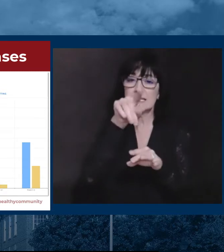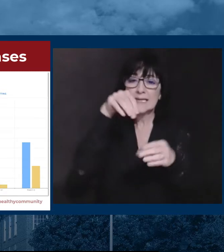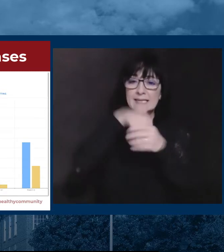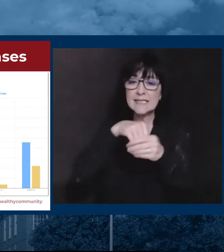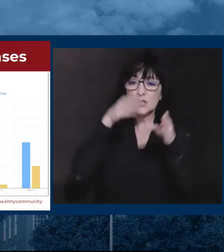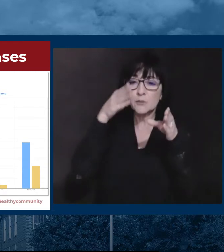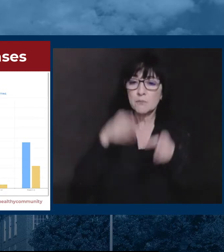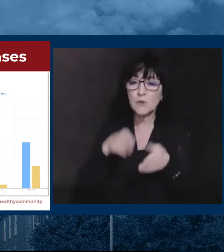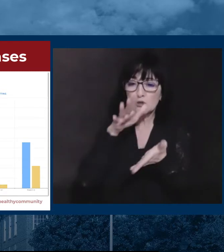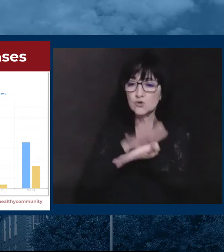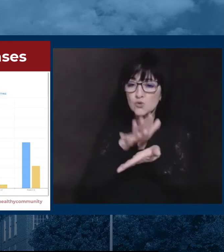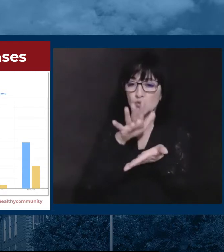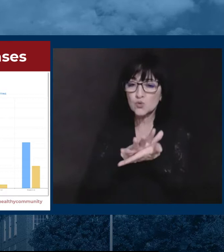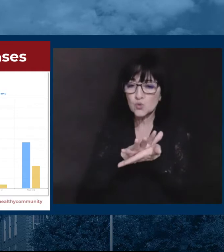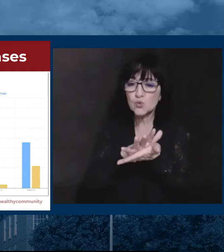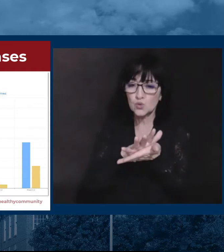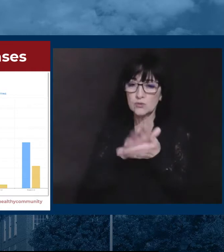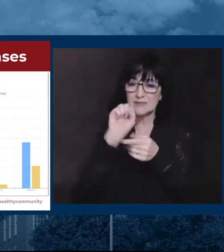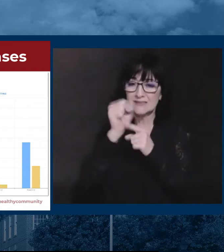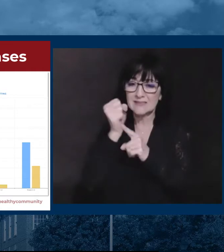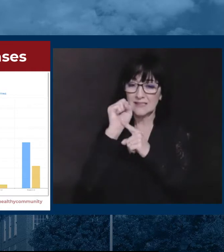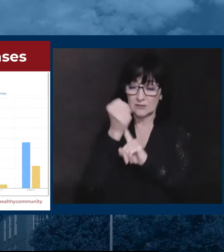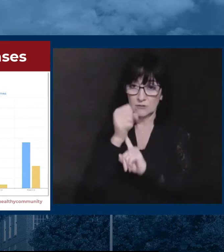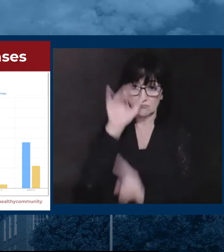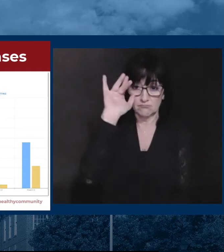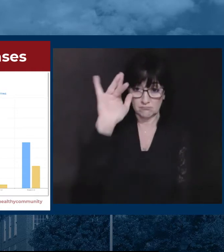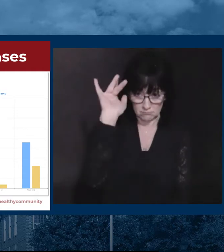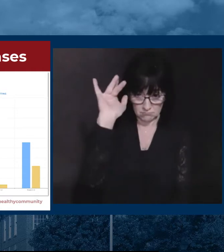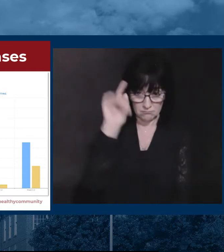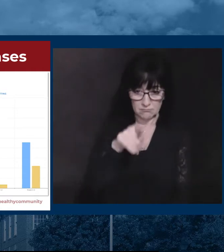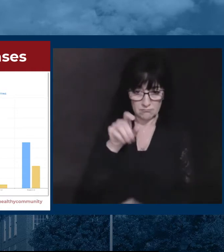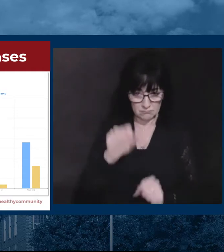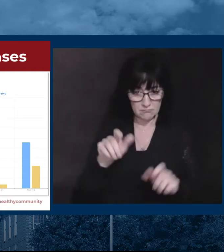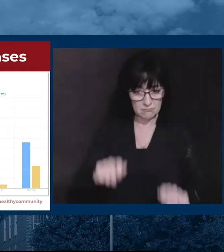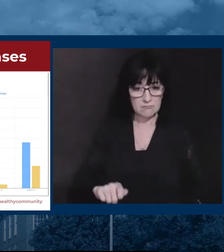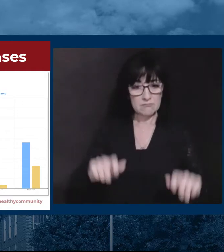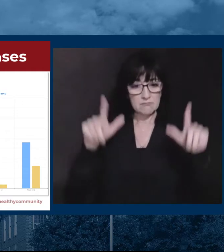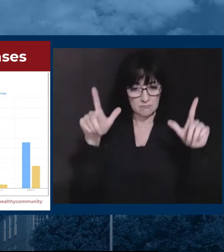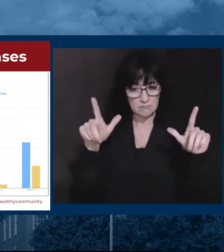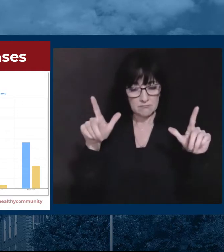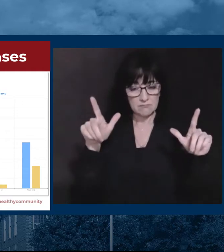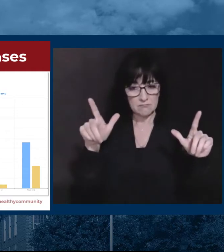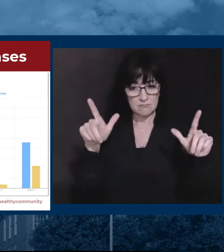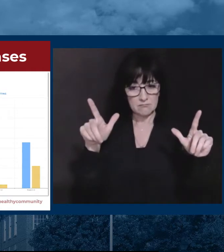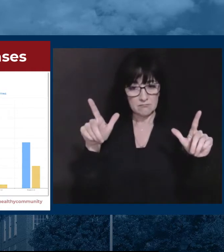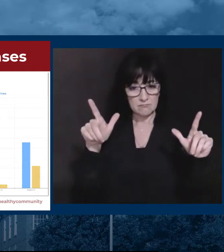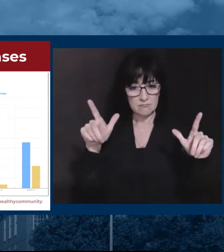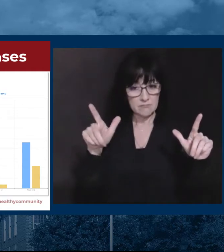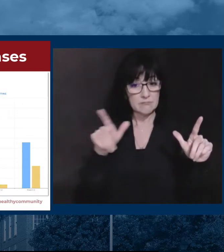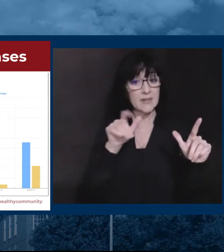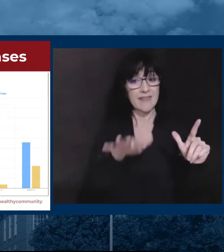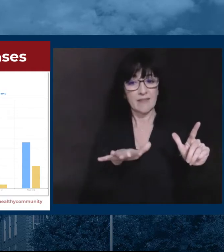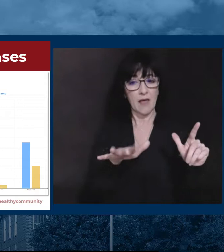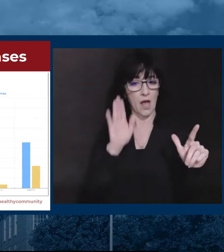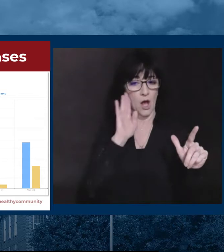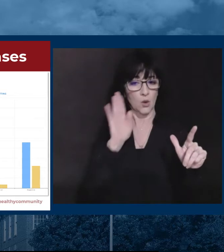cases. And by clicking on that, you will get to some new